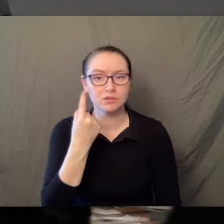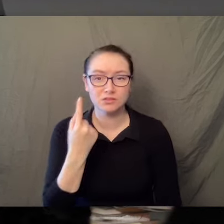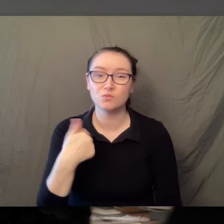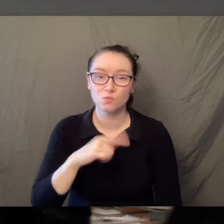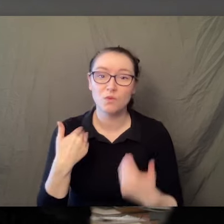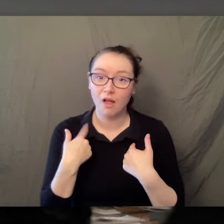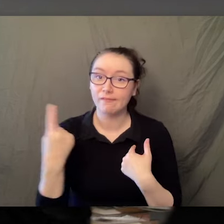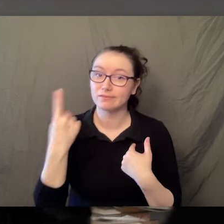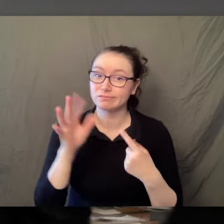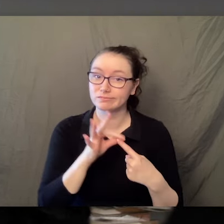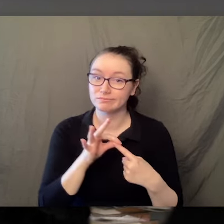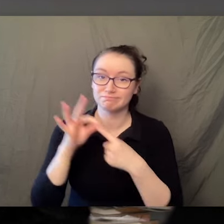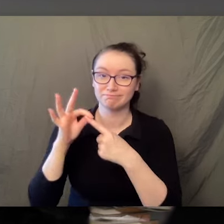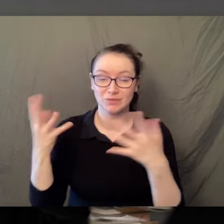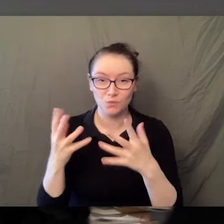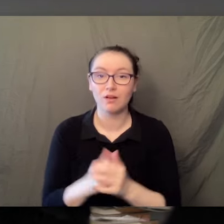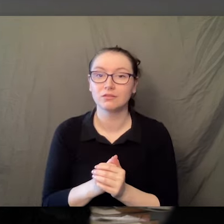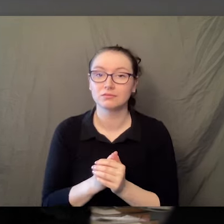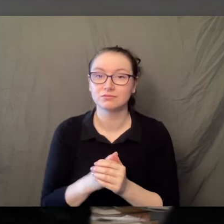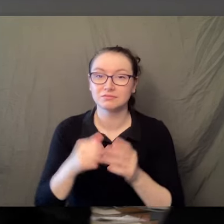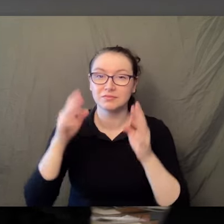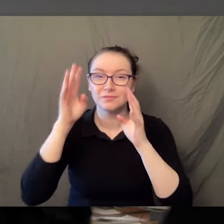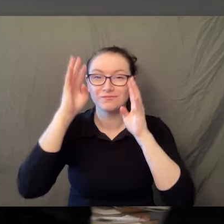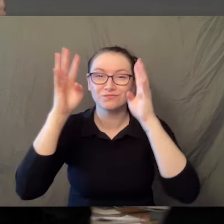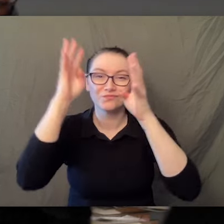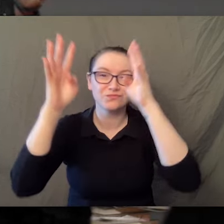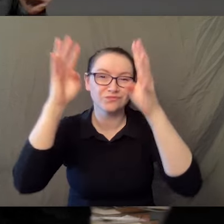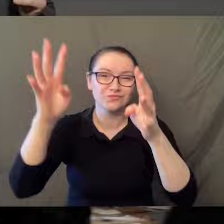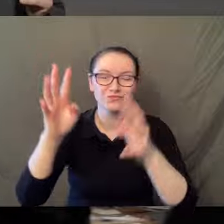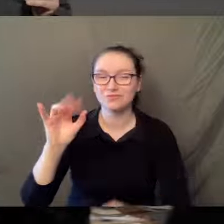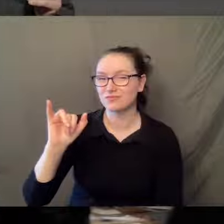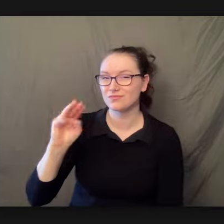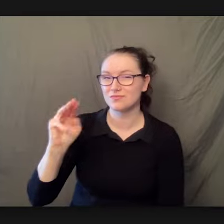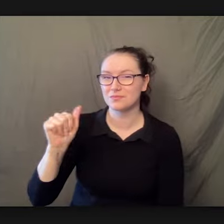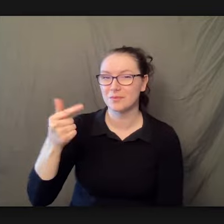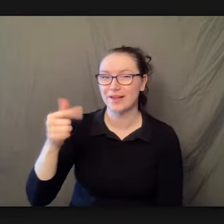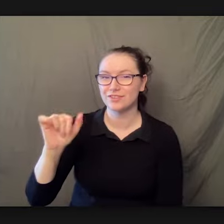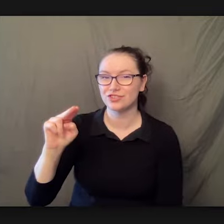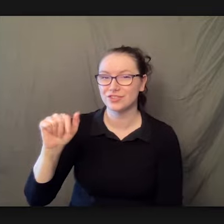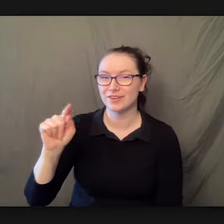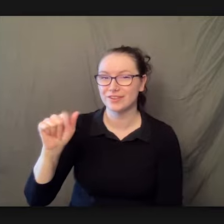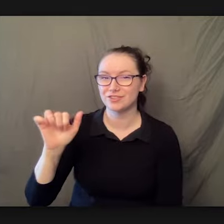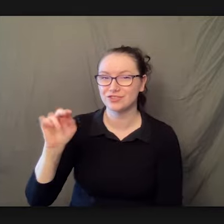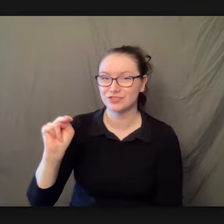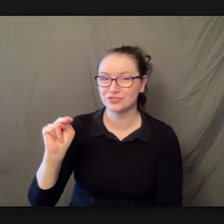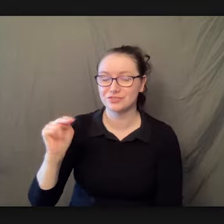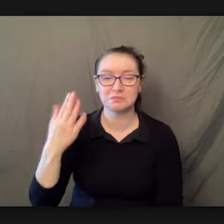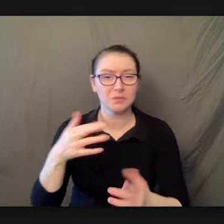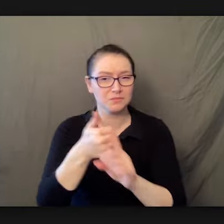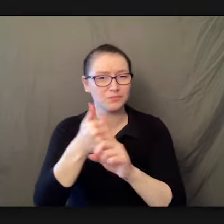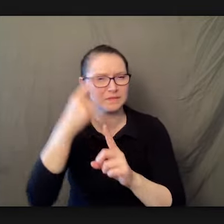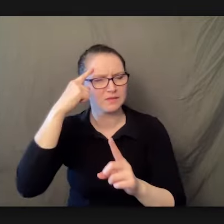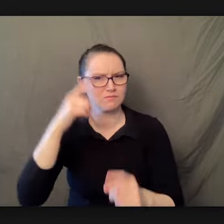Well, we had a missing piece that a lot of other people lacked, and that piece is imagination. And you might be thinking, really?